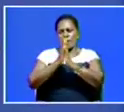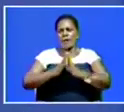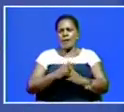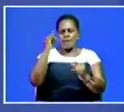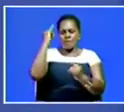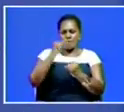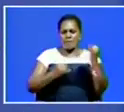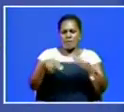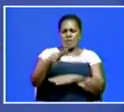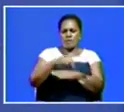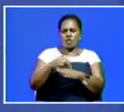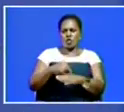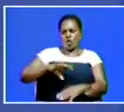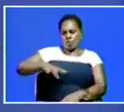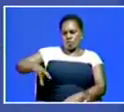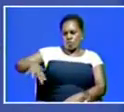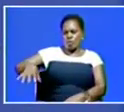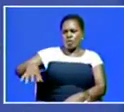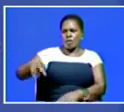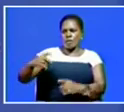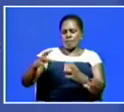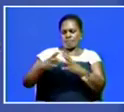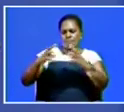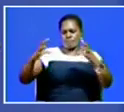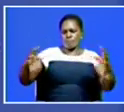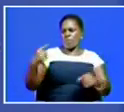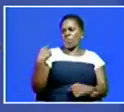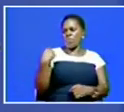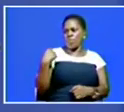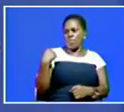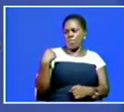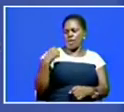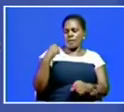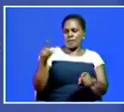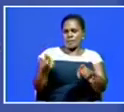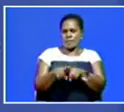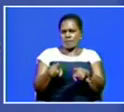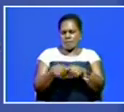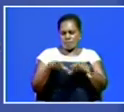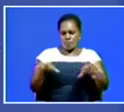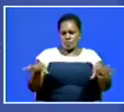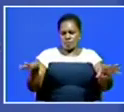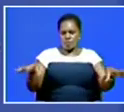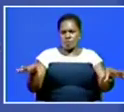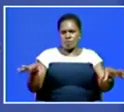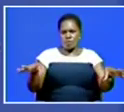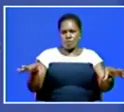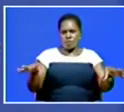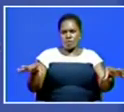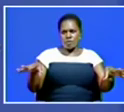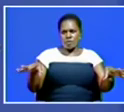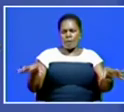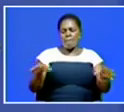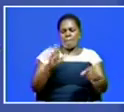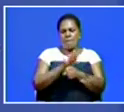And finally, the National Handball League has experienced growth in the recent past, and in doing so, penetrating its way into the hearts of many. As